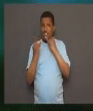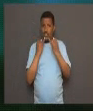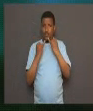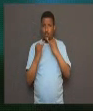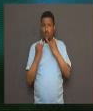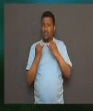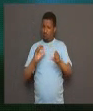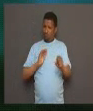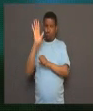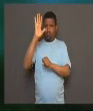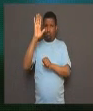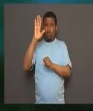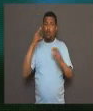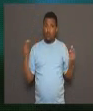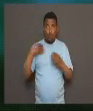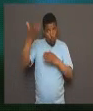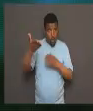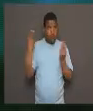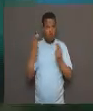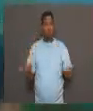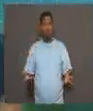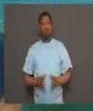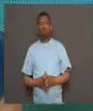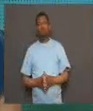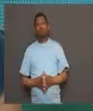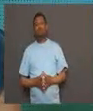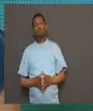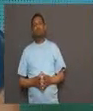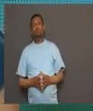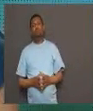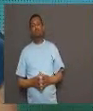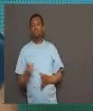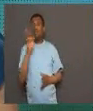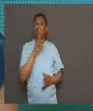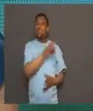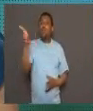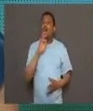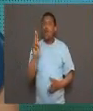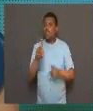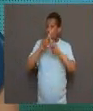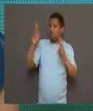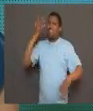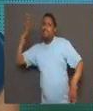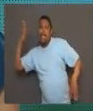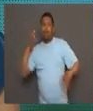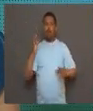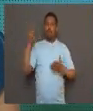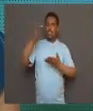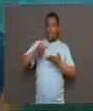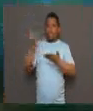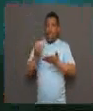information efficiently later on. There are different types of sketch